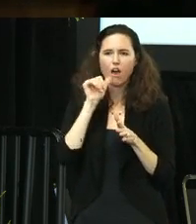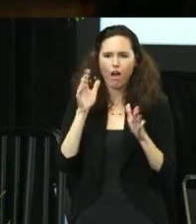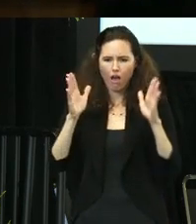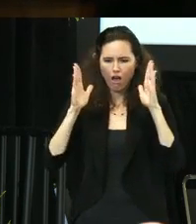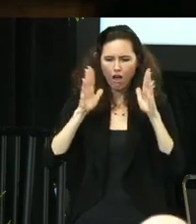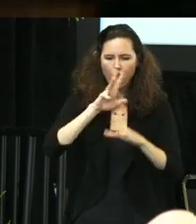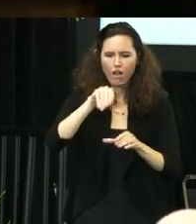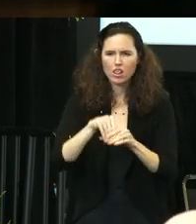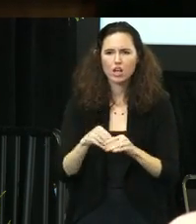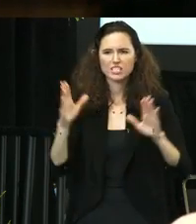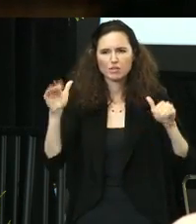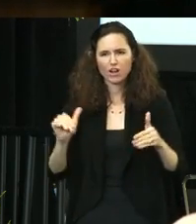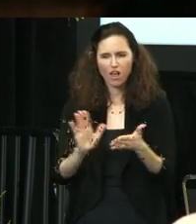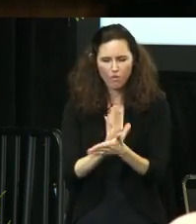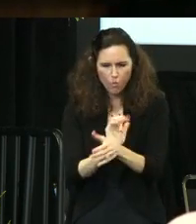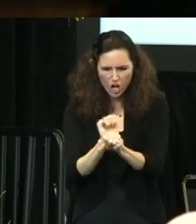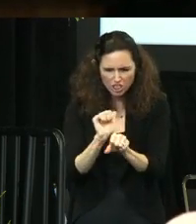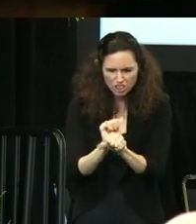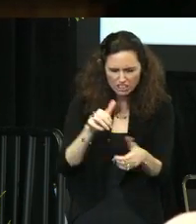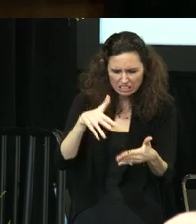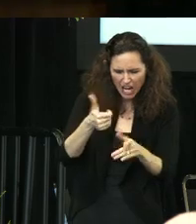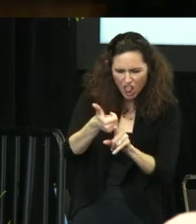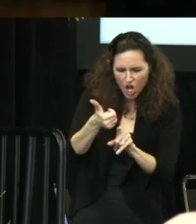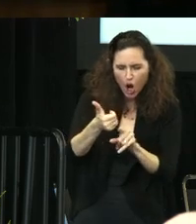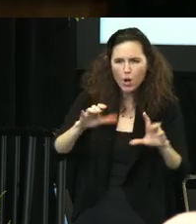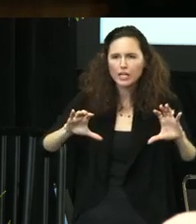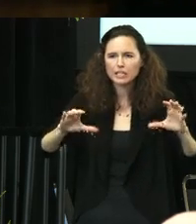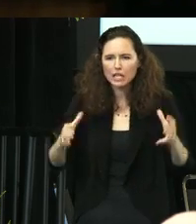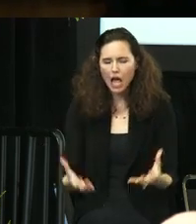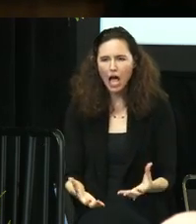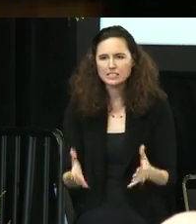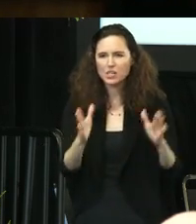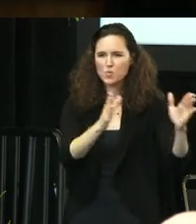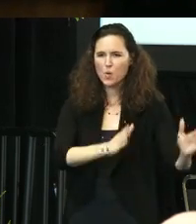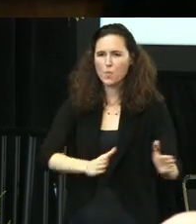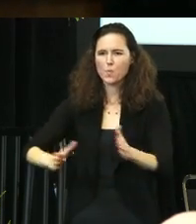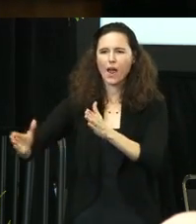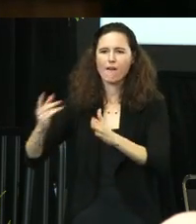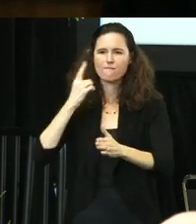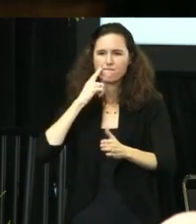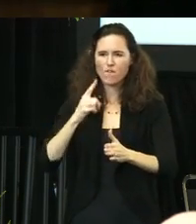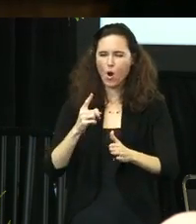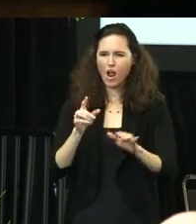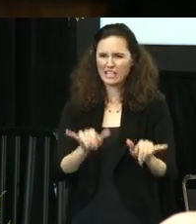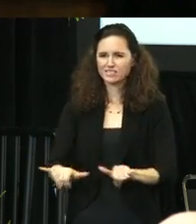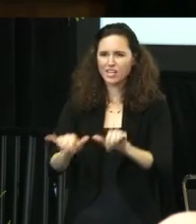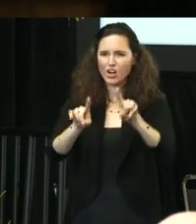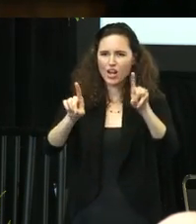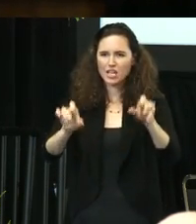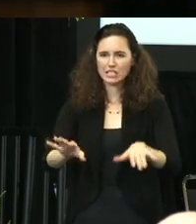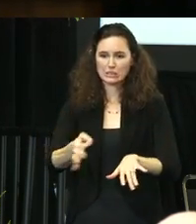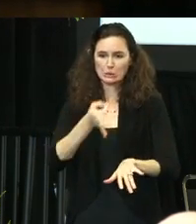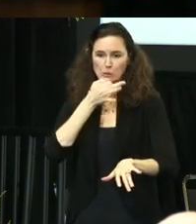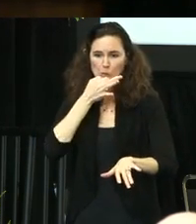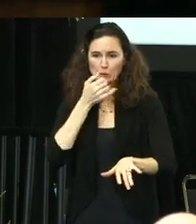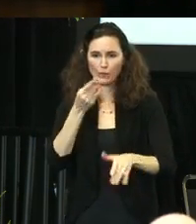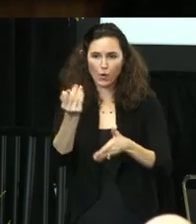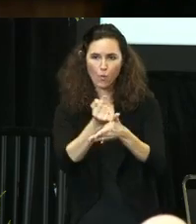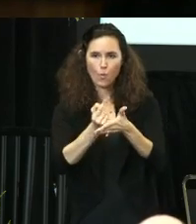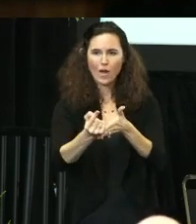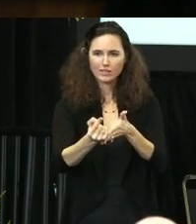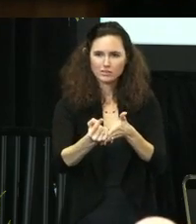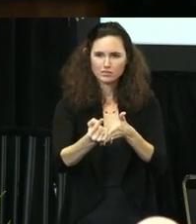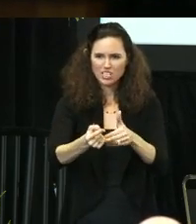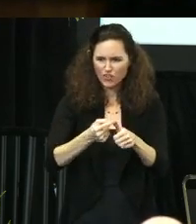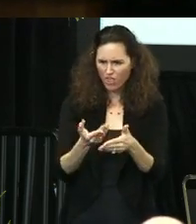be handed a worksheet, study on their own in class, and prepare for a standardized test in the coming weeks. That's almost the